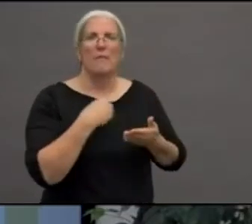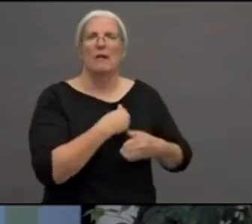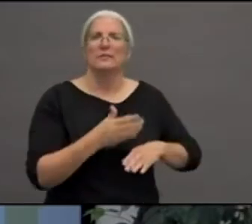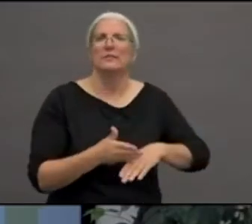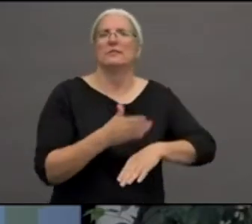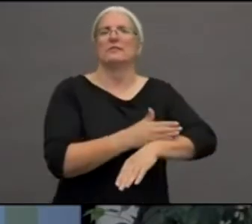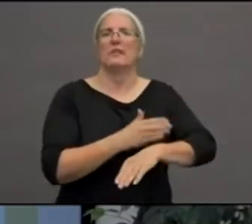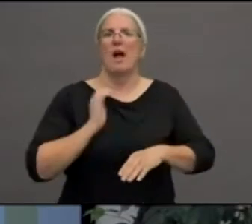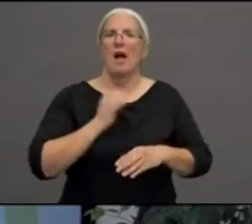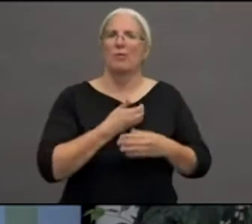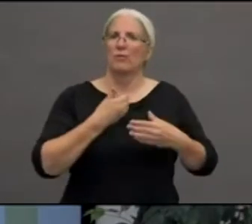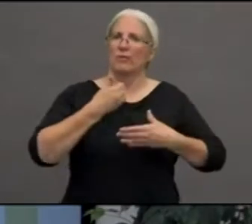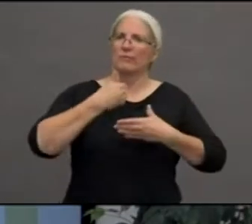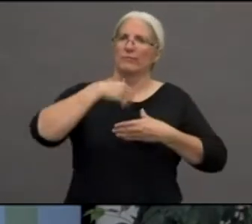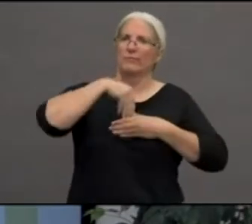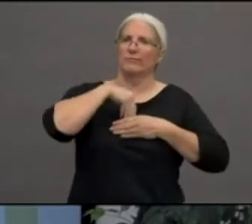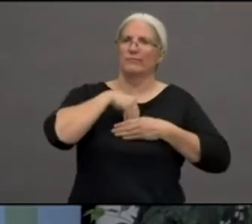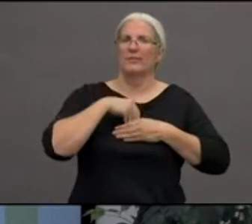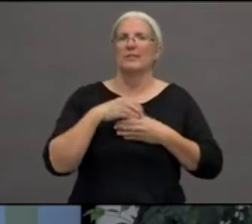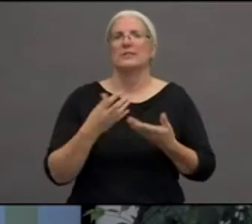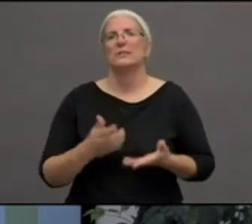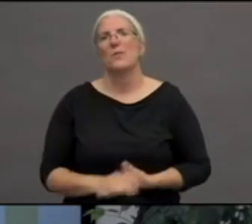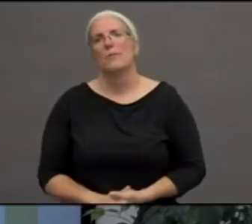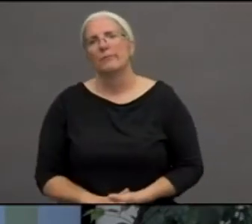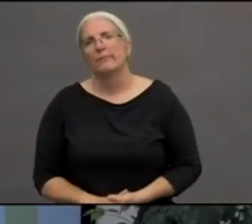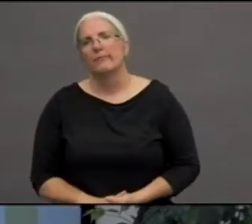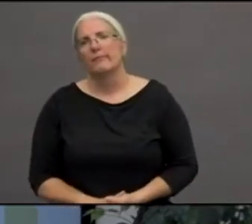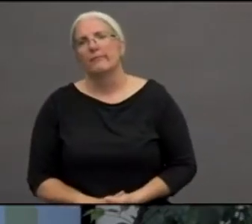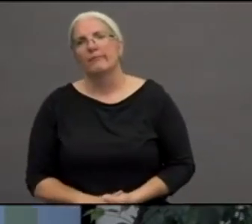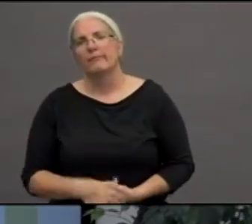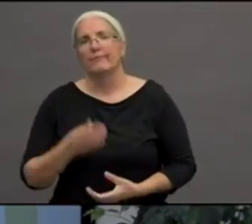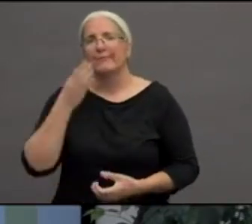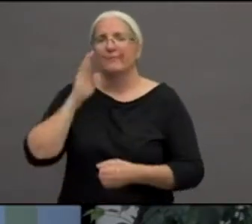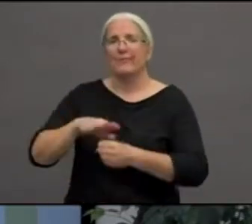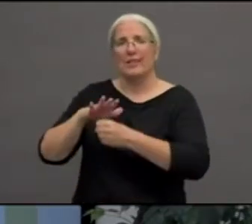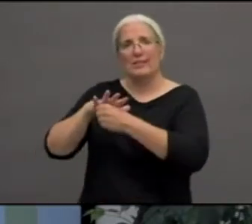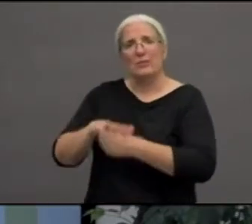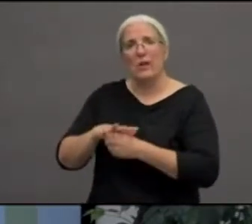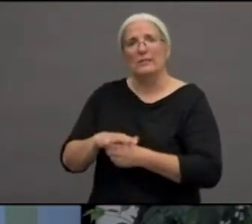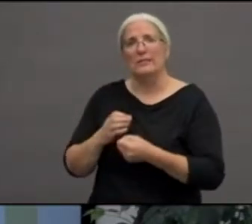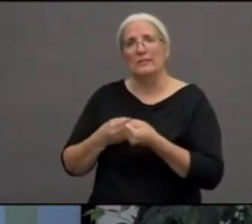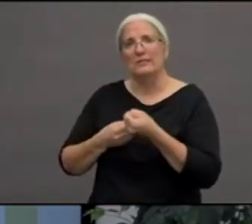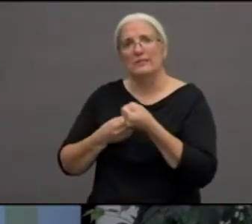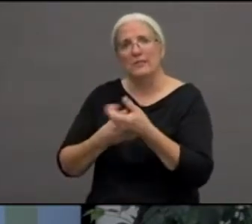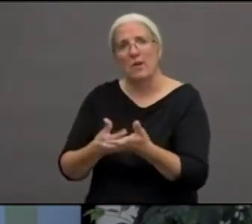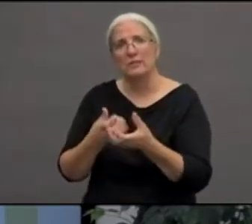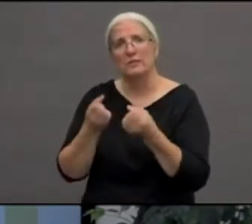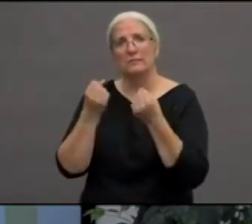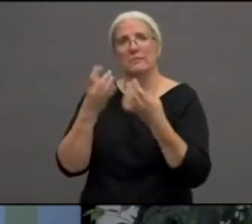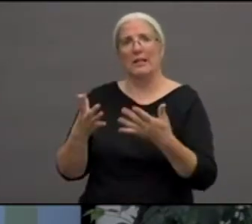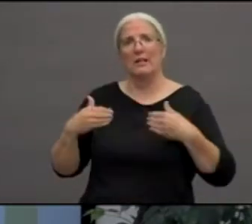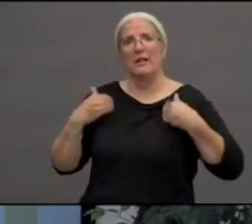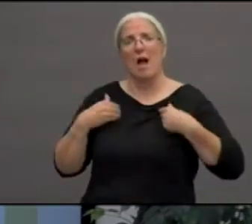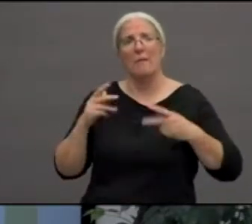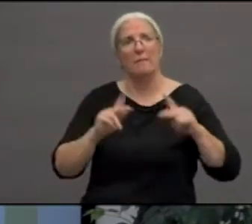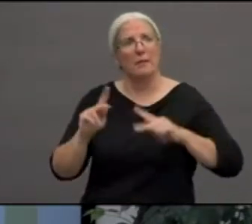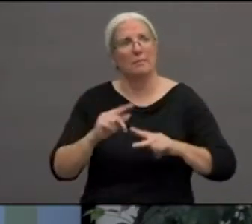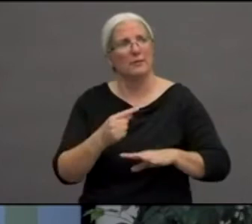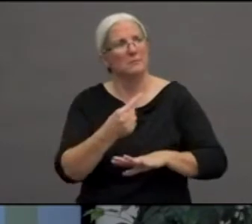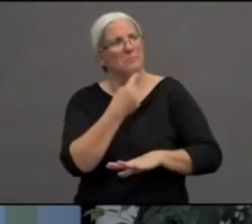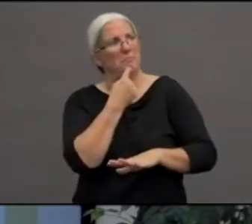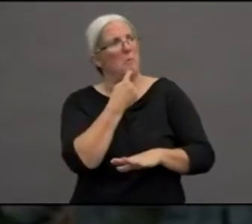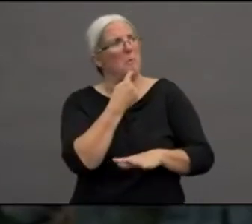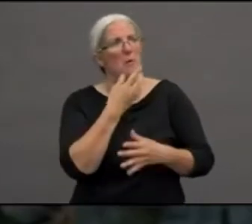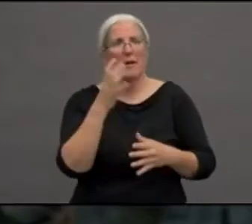So stress came about for a lot of young people. They missed their proms. They missed going out to